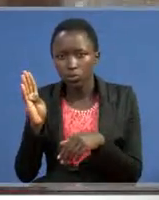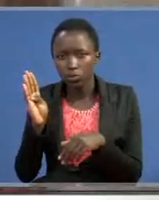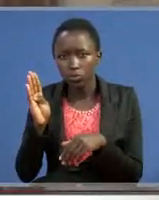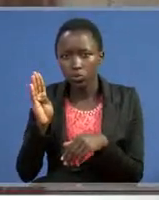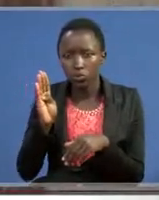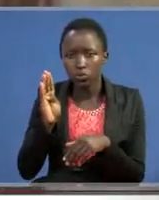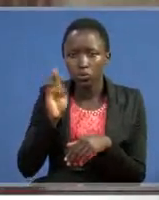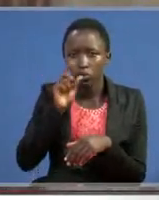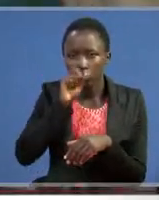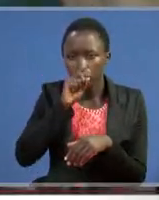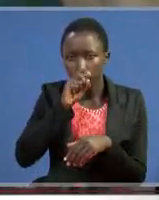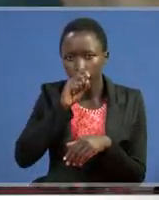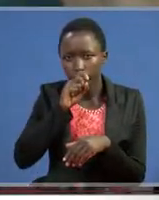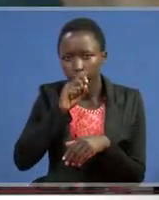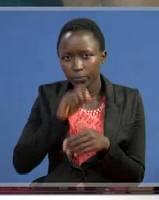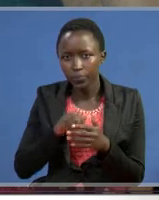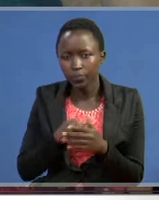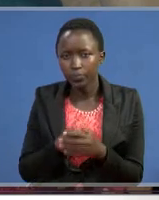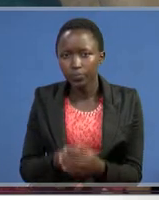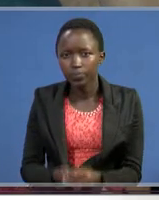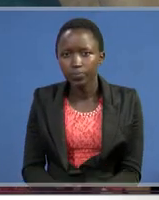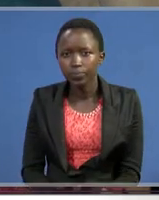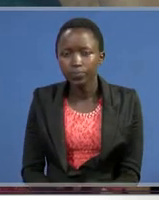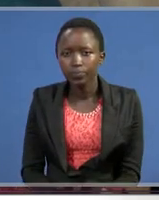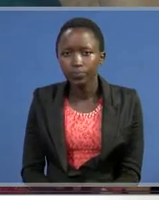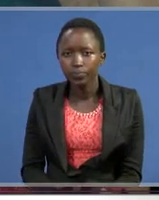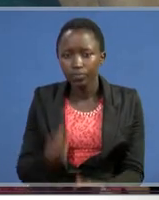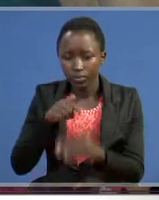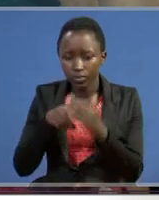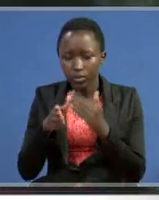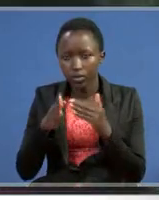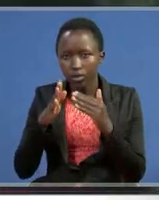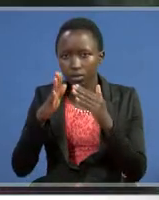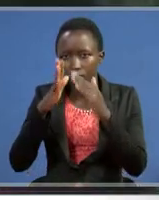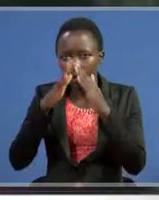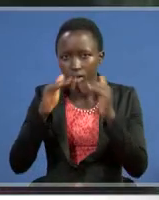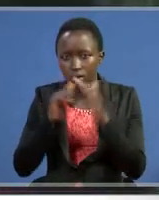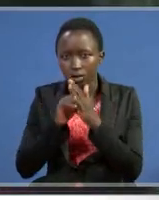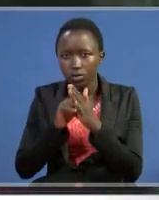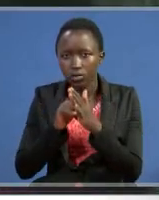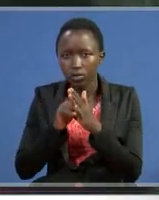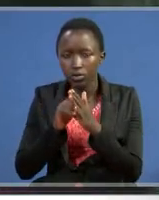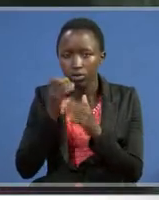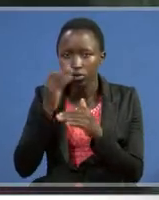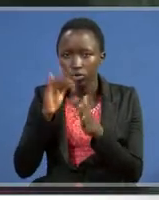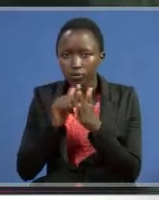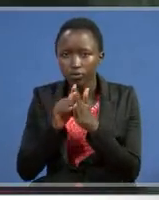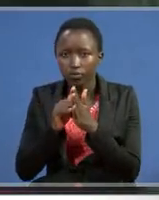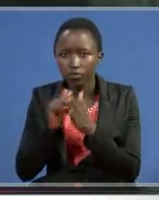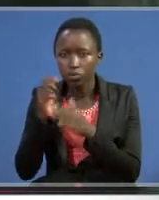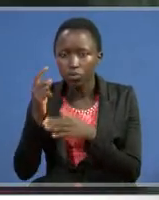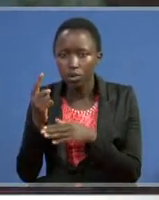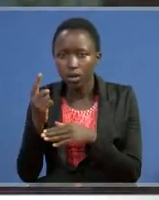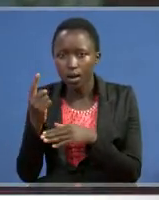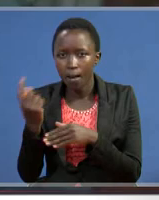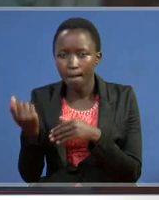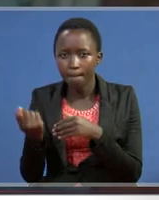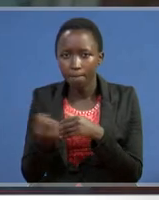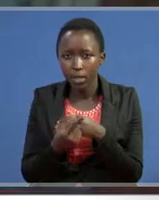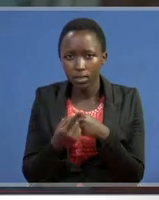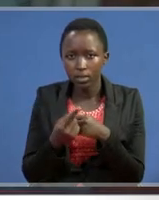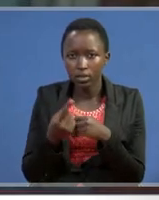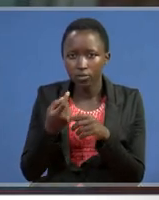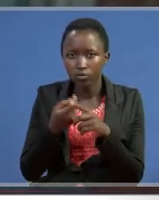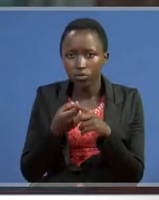covering the entrance inside the houses Joshua's wife who is nothing there one month old child who is